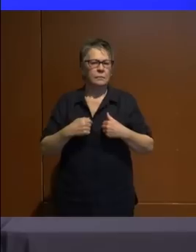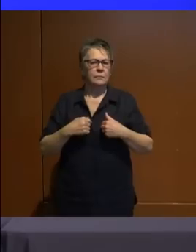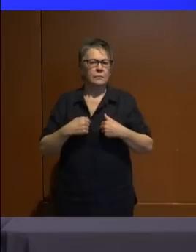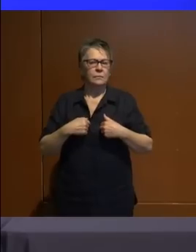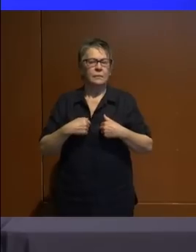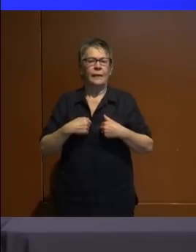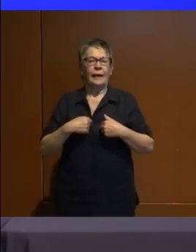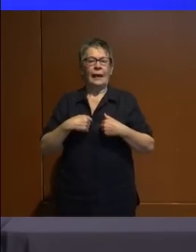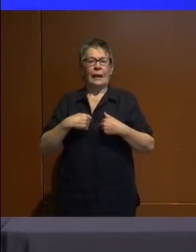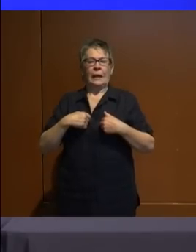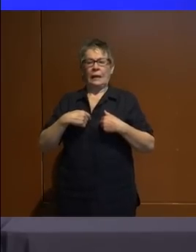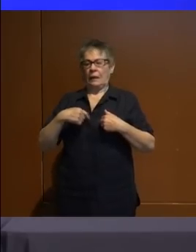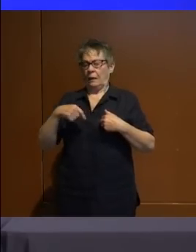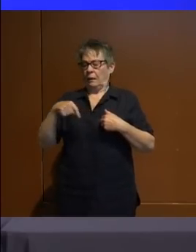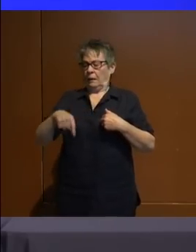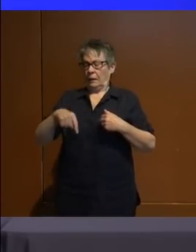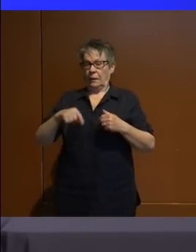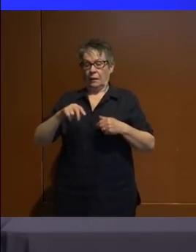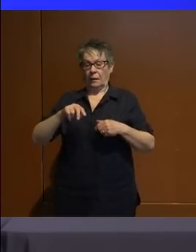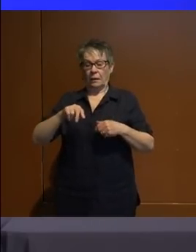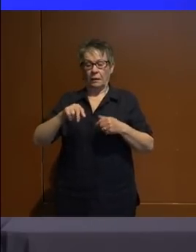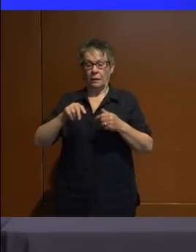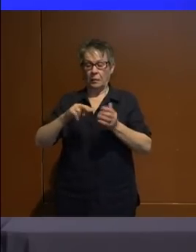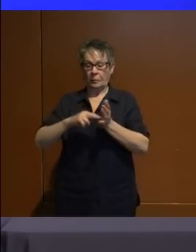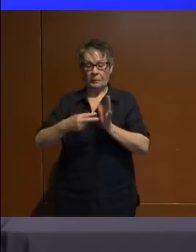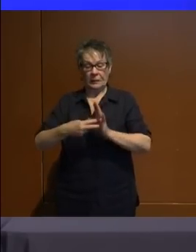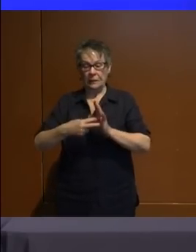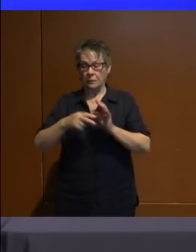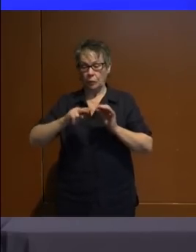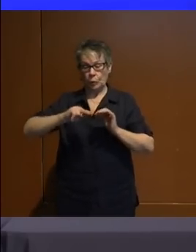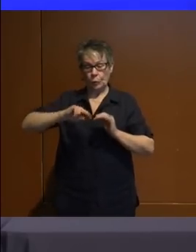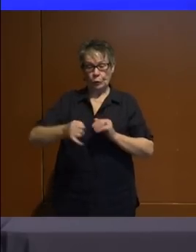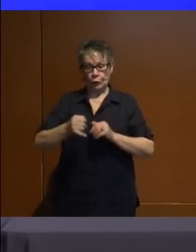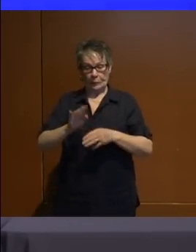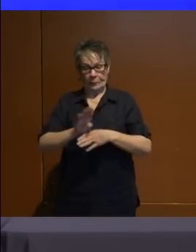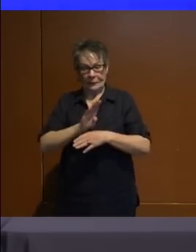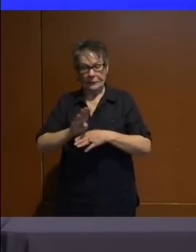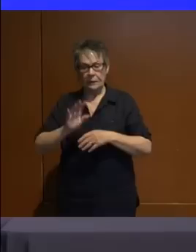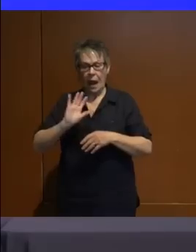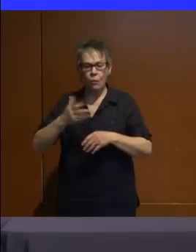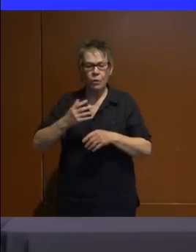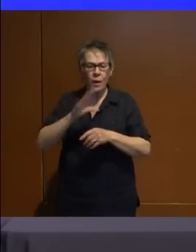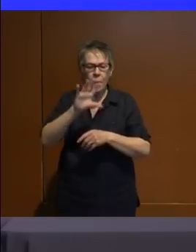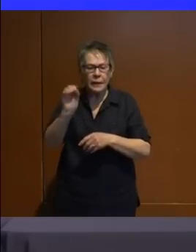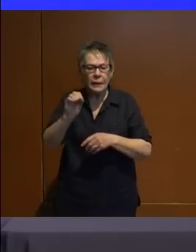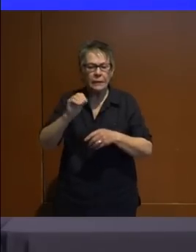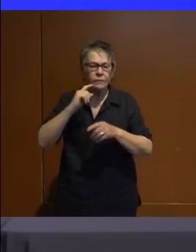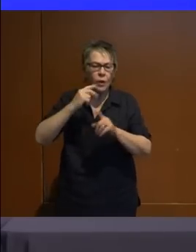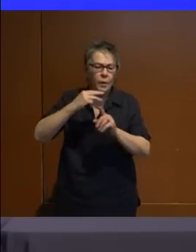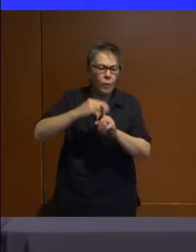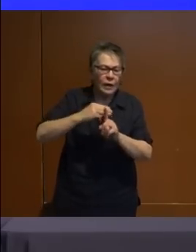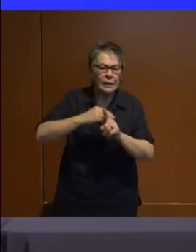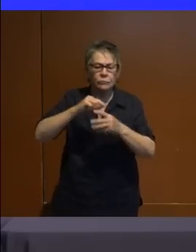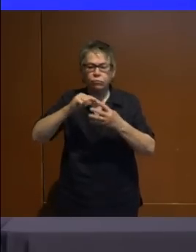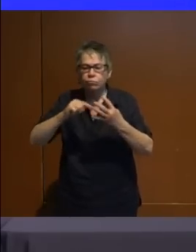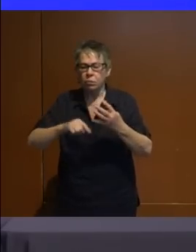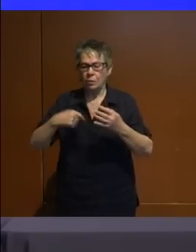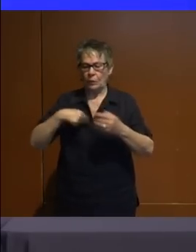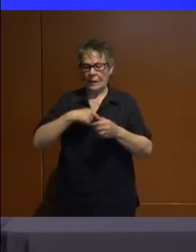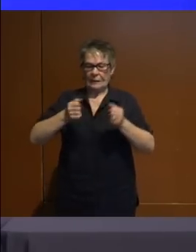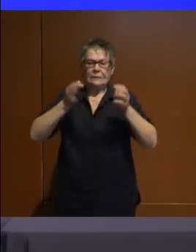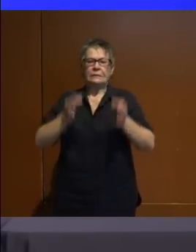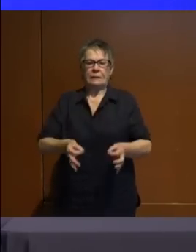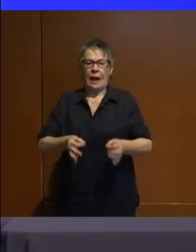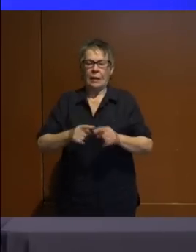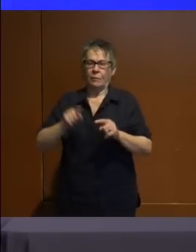from me. I'll use the bully pulpit. We are not happy. We are quite displeased with that. But what latitude, either with landlords